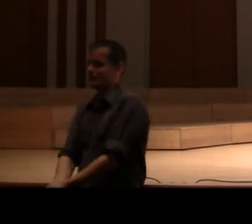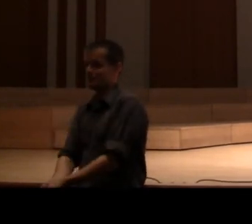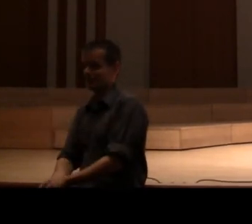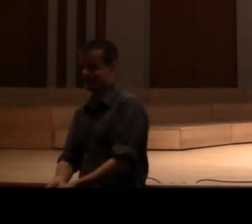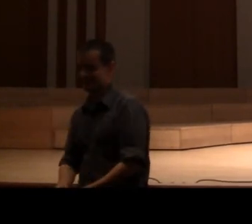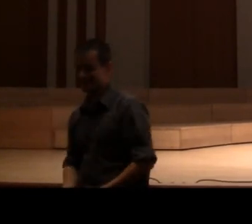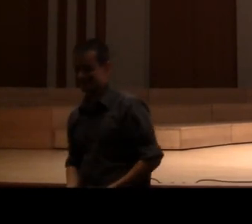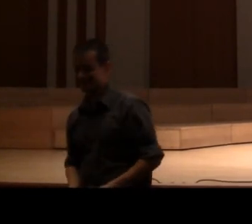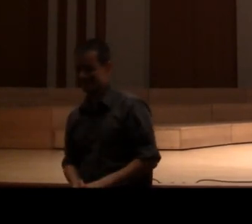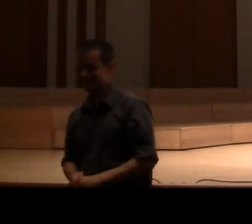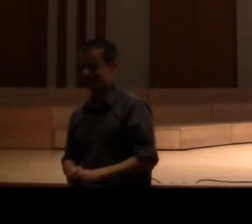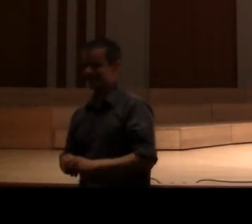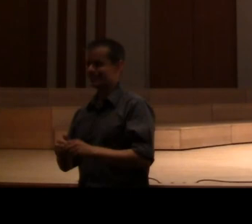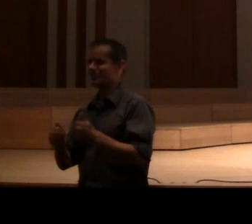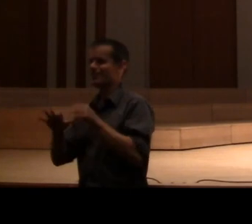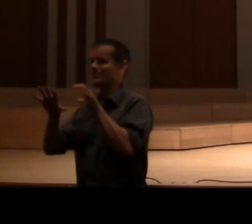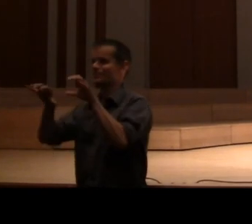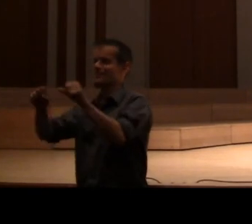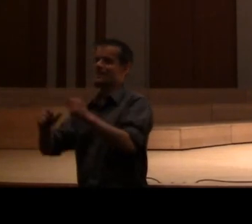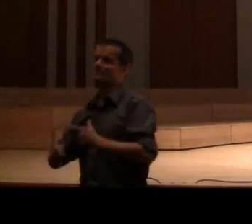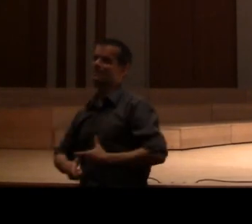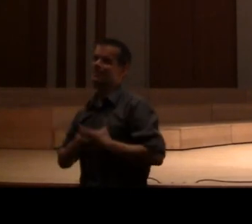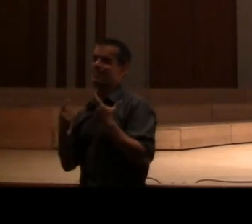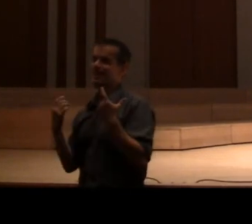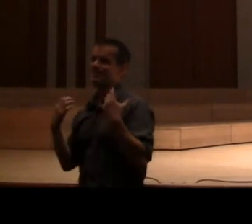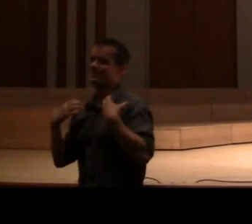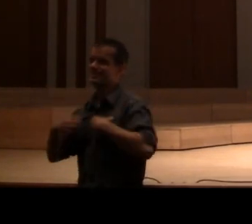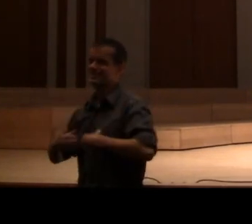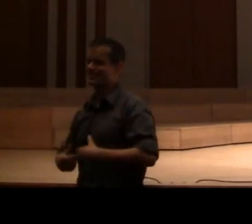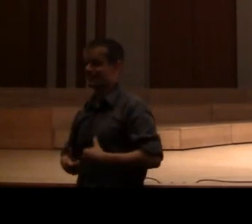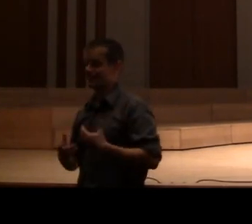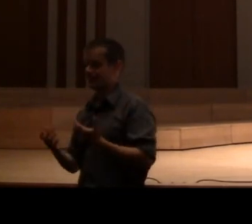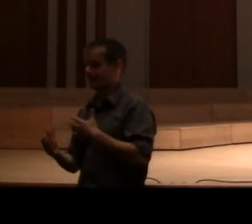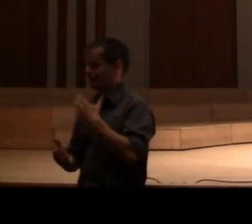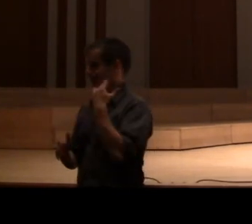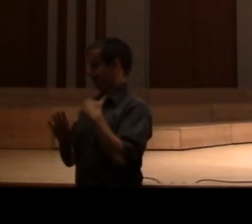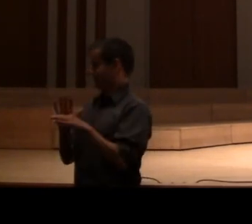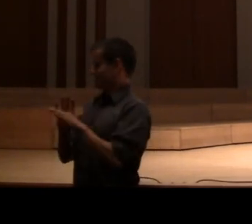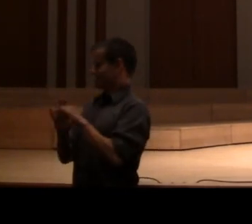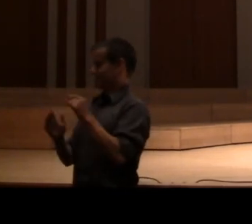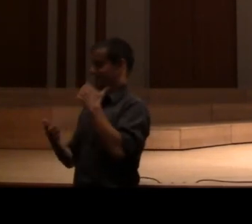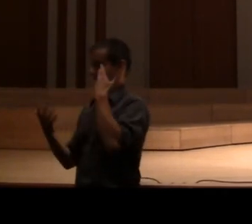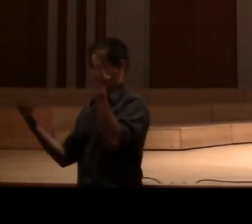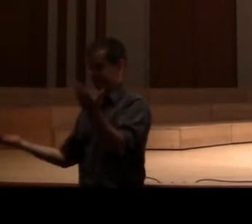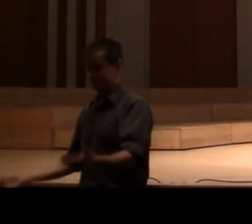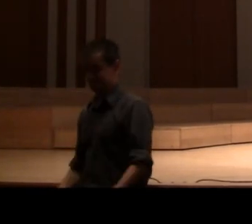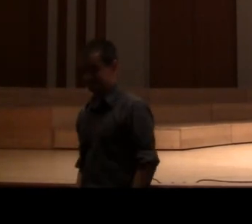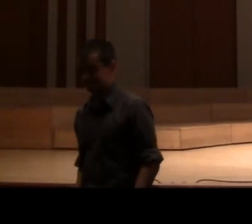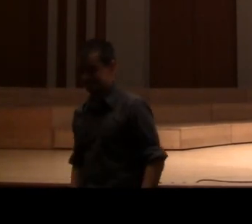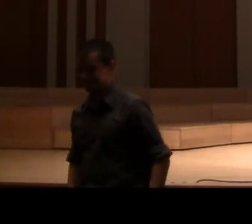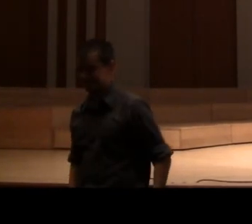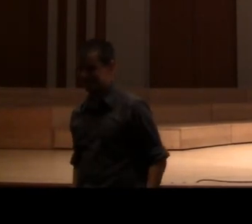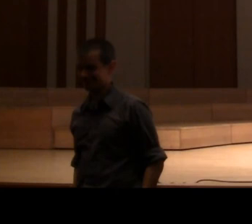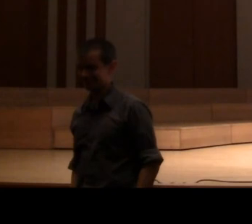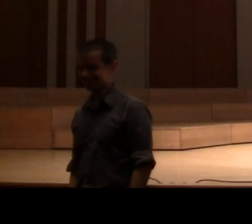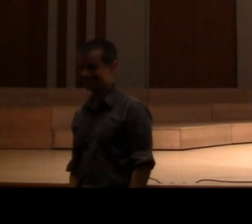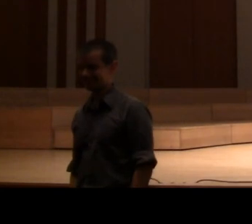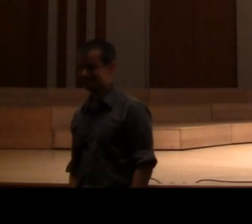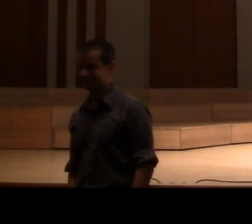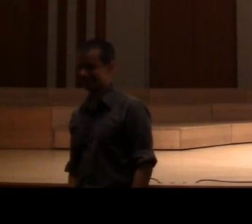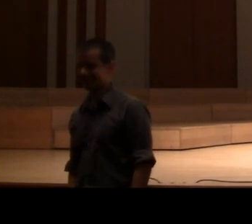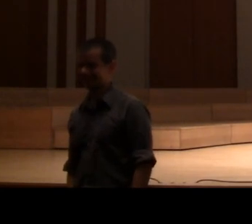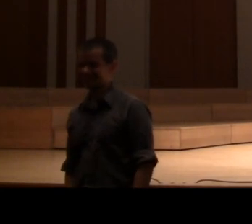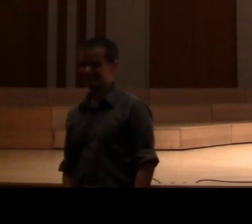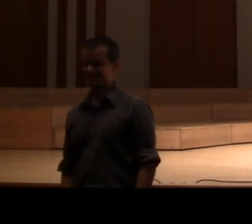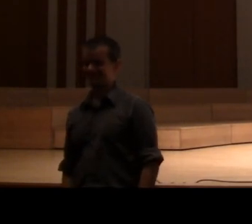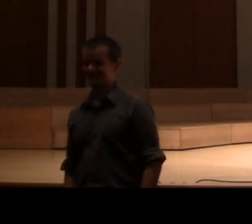grasping a lifeboat. Wait, grasping a life jacket. I don't know why I thought it was to be like that. Maybe. You could ask students